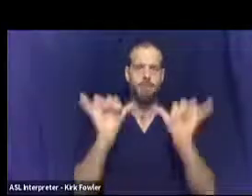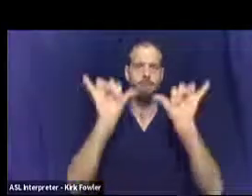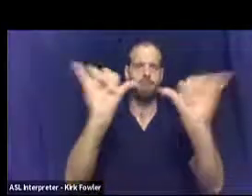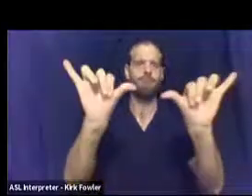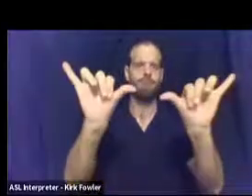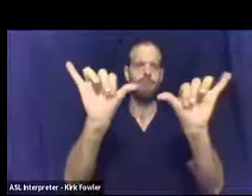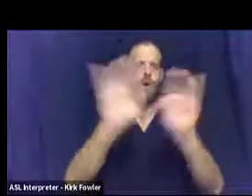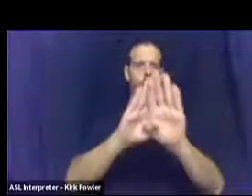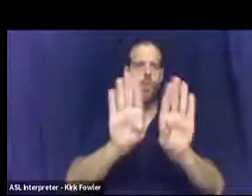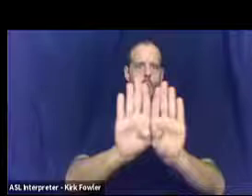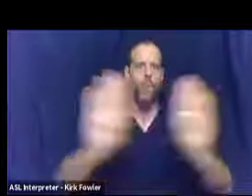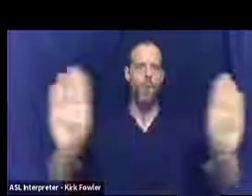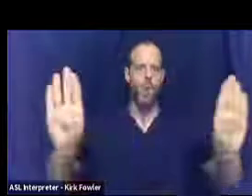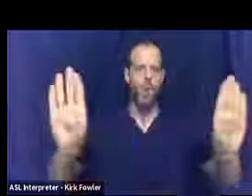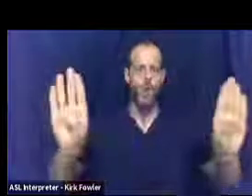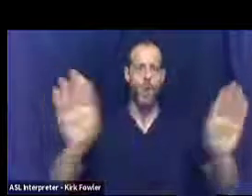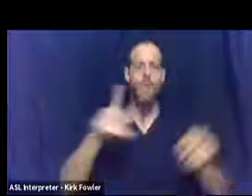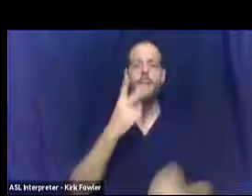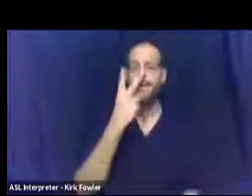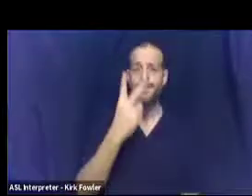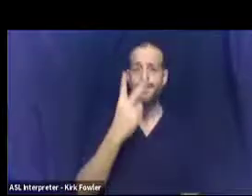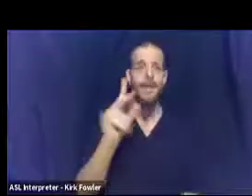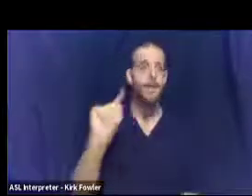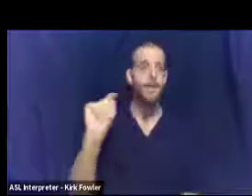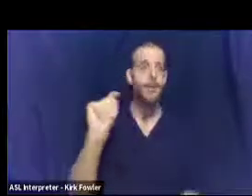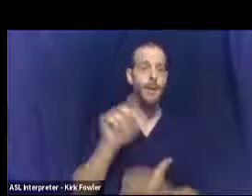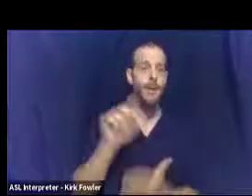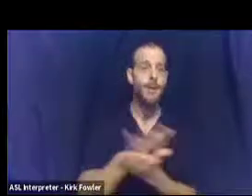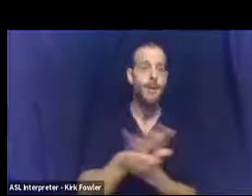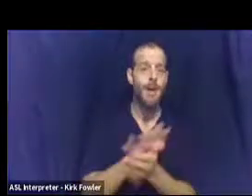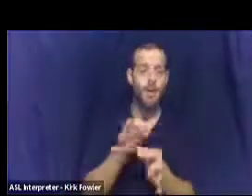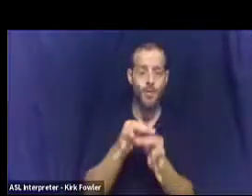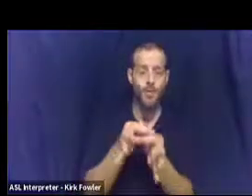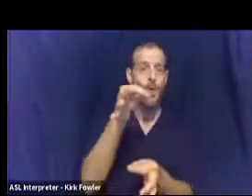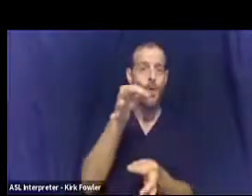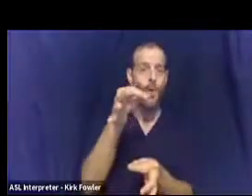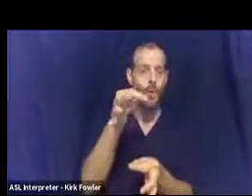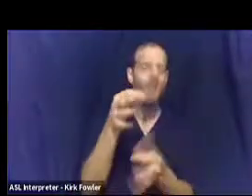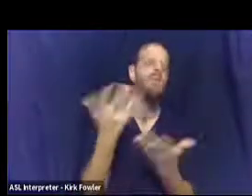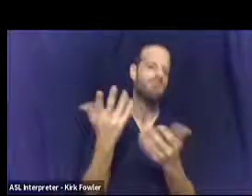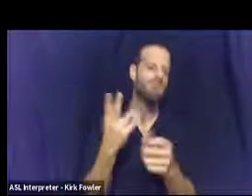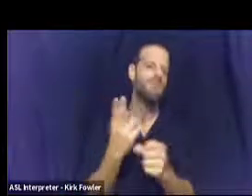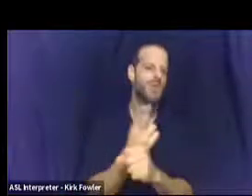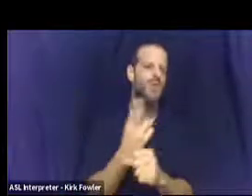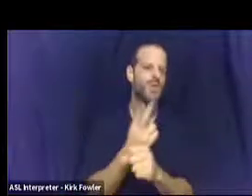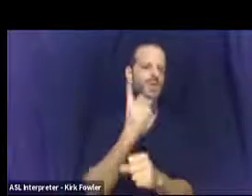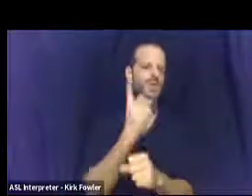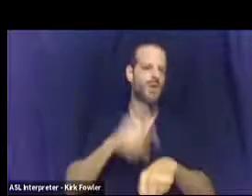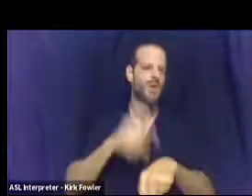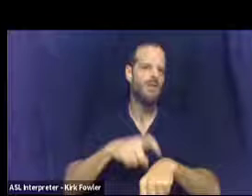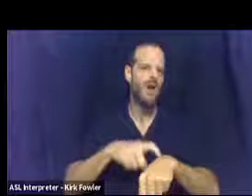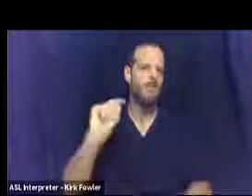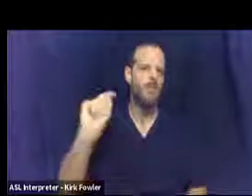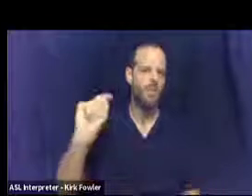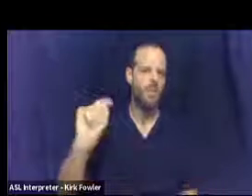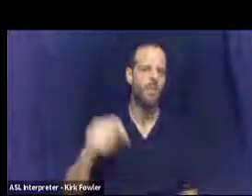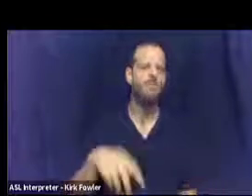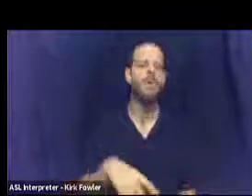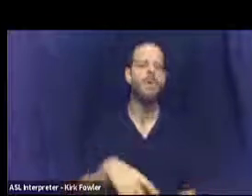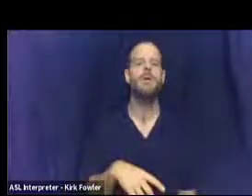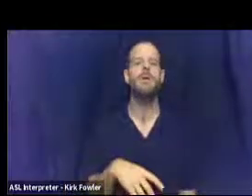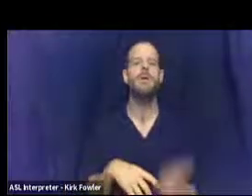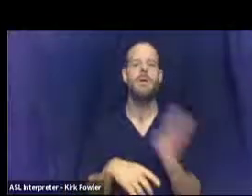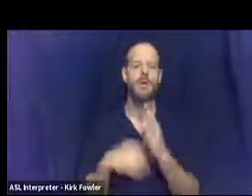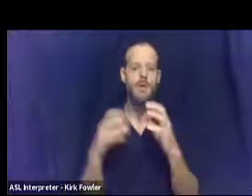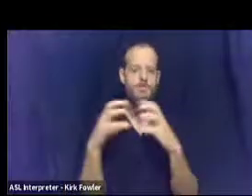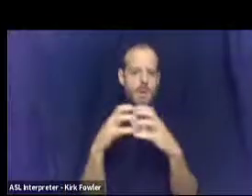You can see that there's a toilet paper roll very likely used for toileting on the calendar system. We have a ball, we have a